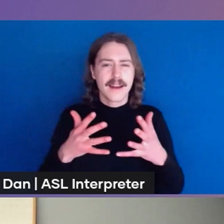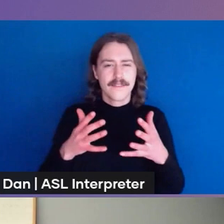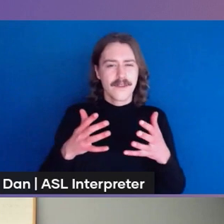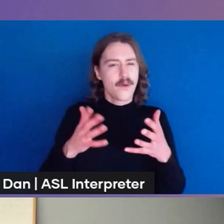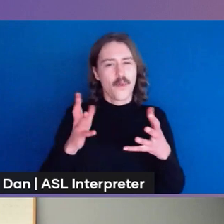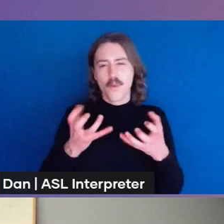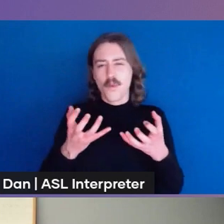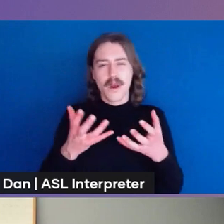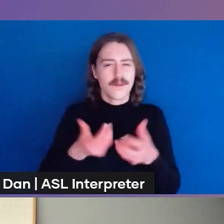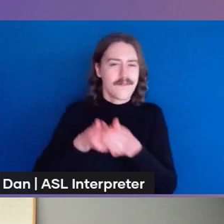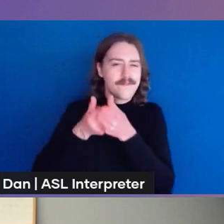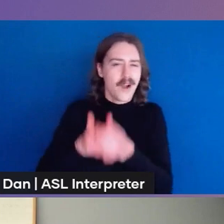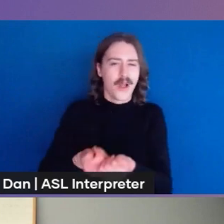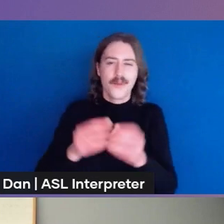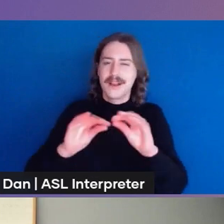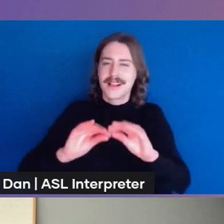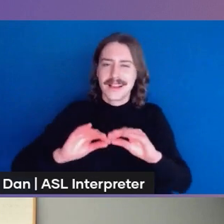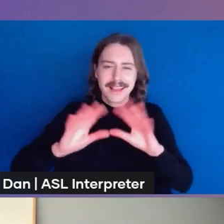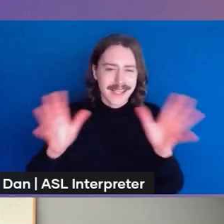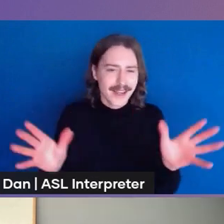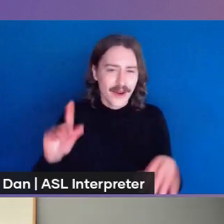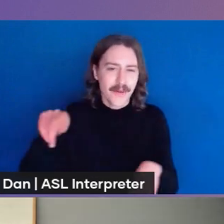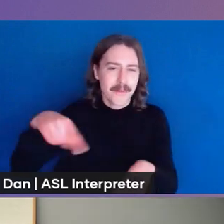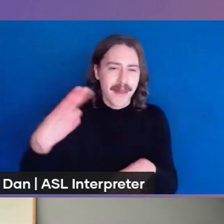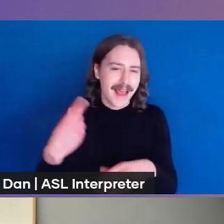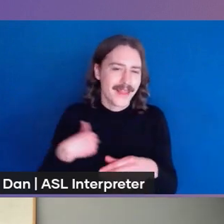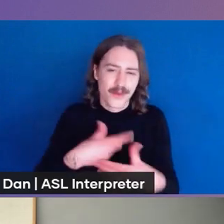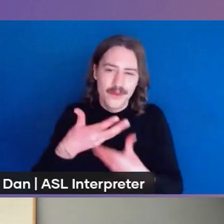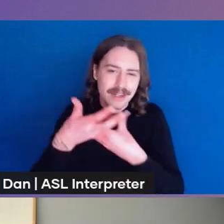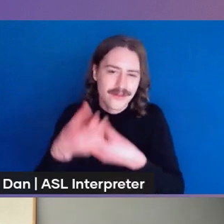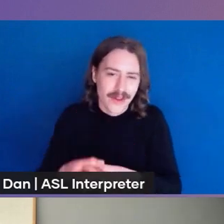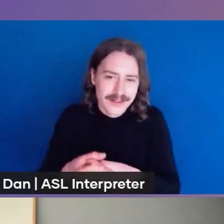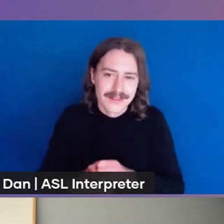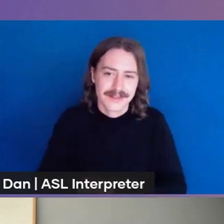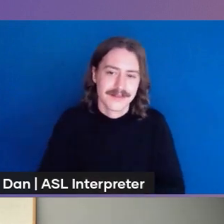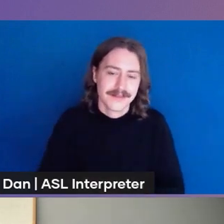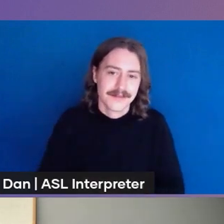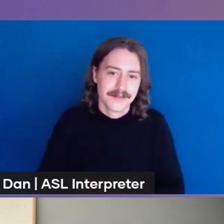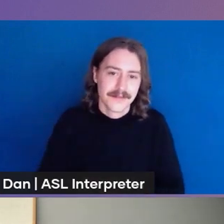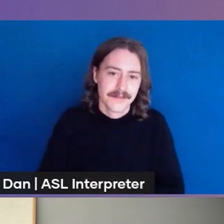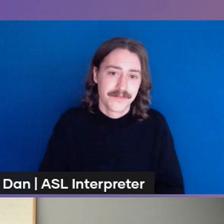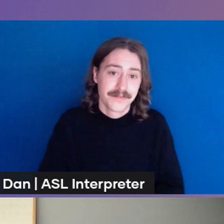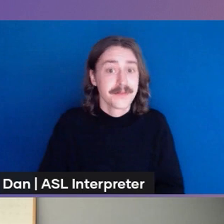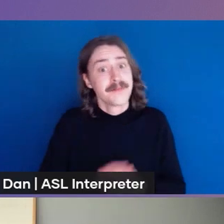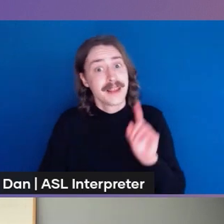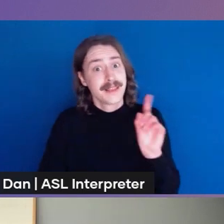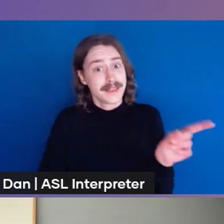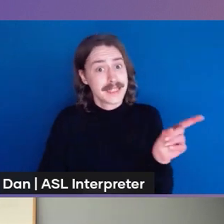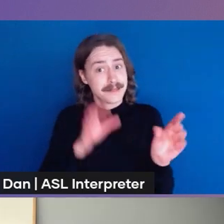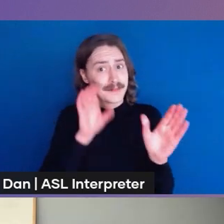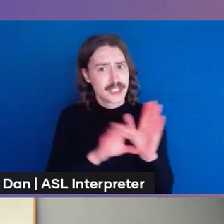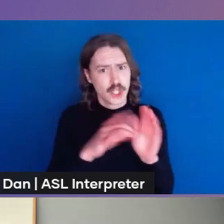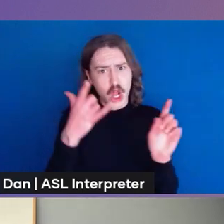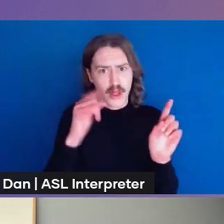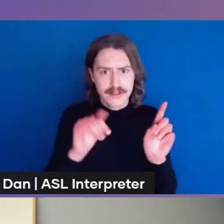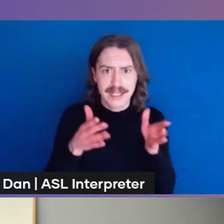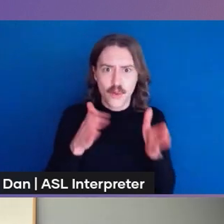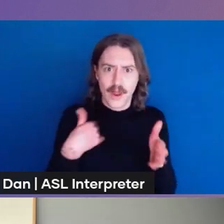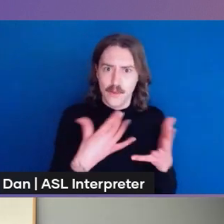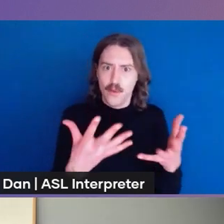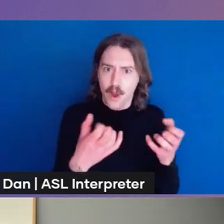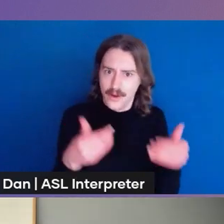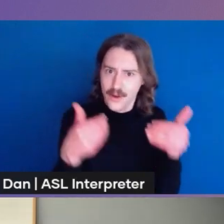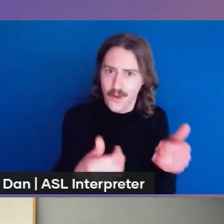this diagram is extremely helpful, and it looks like the way we really want to go, where you have a Boundary client, you're throwing